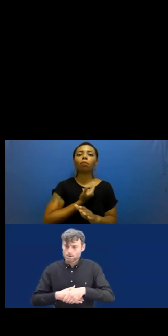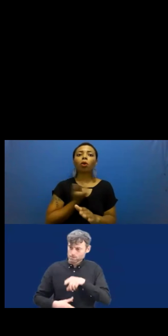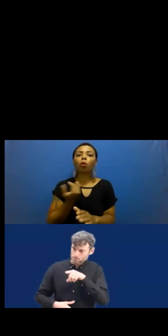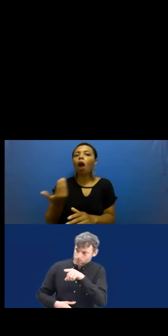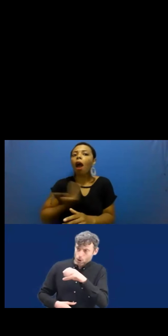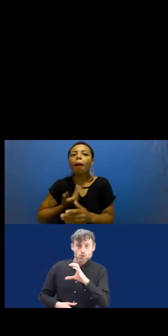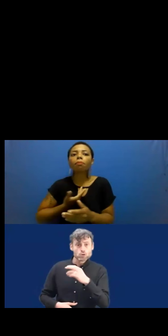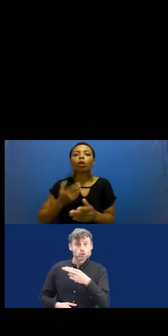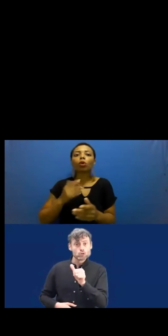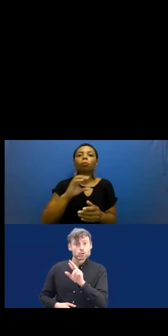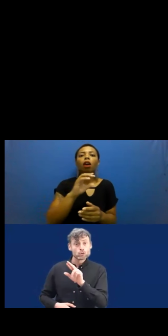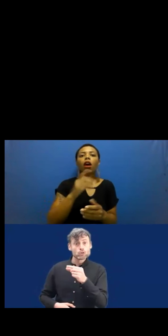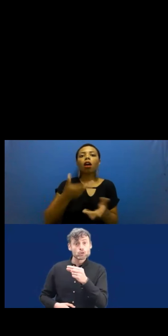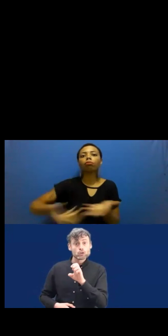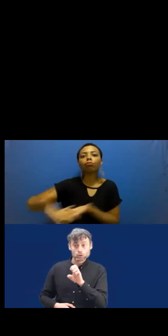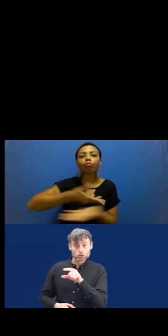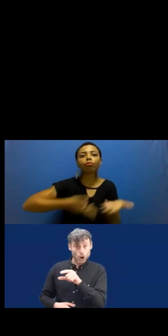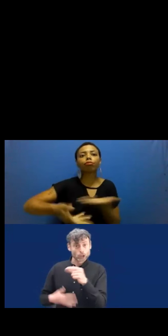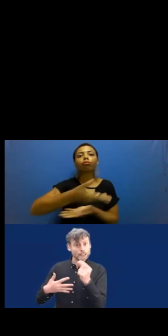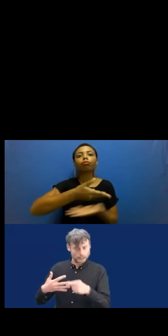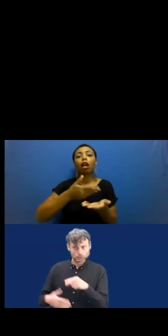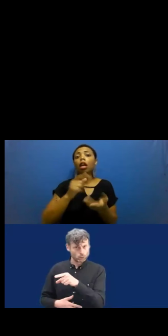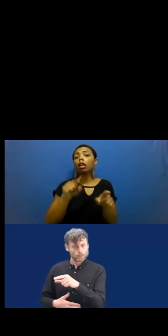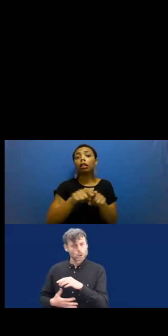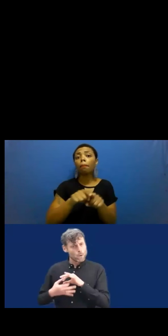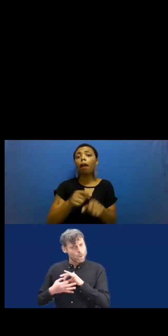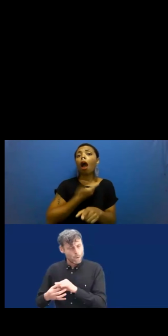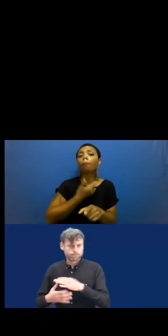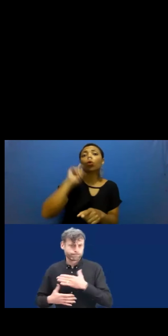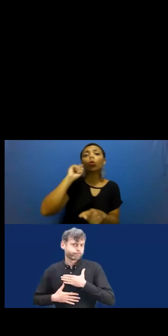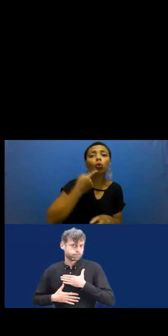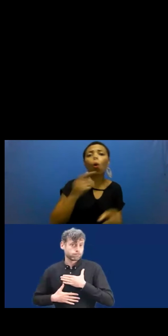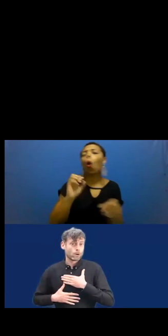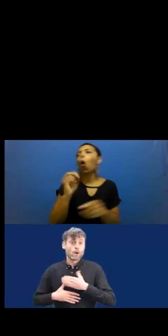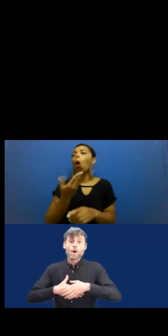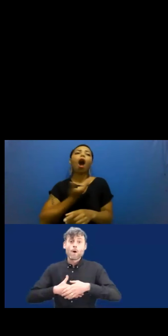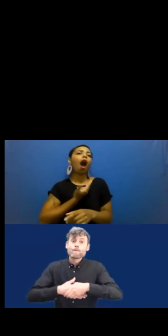of friends who have no disabilities at all, meeting especially in contexts like